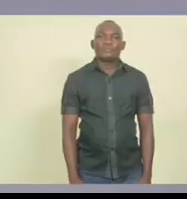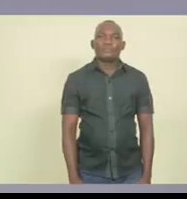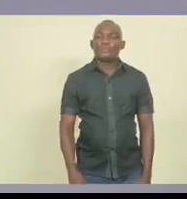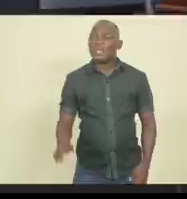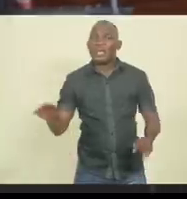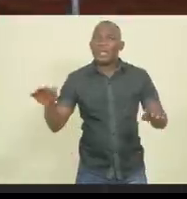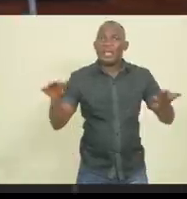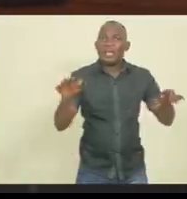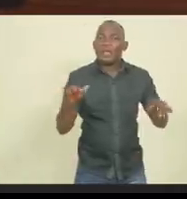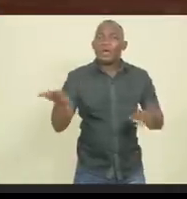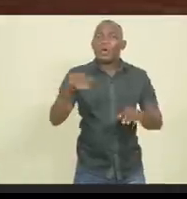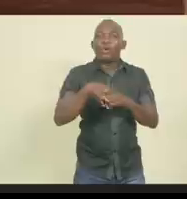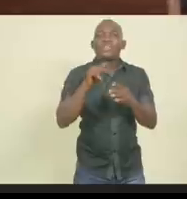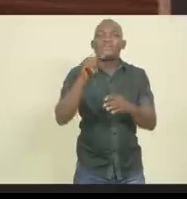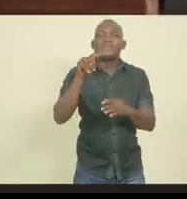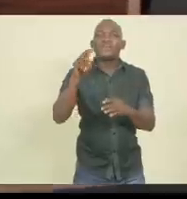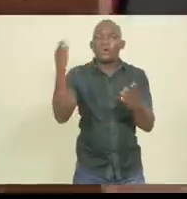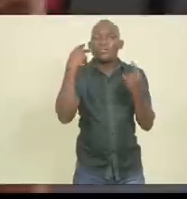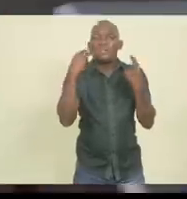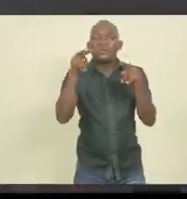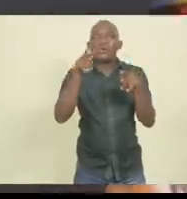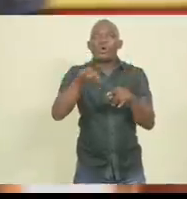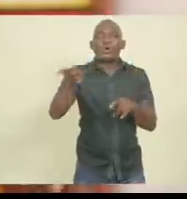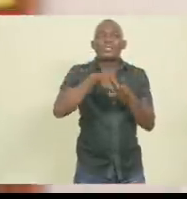Guys, you're on TV. You're in the news.